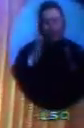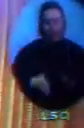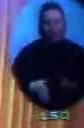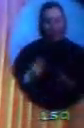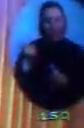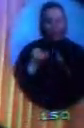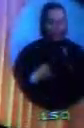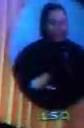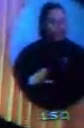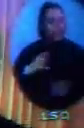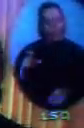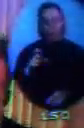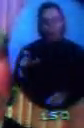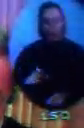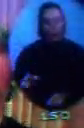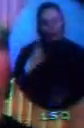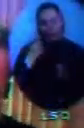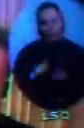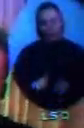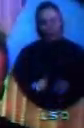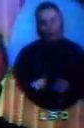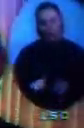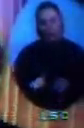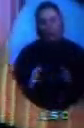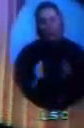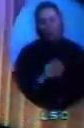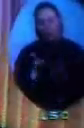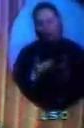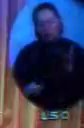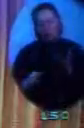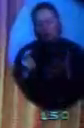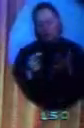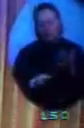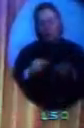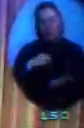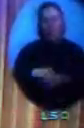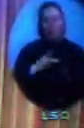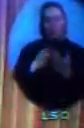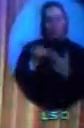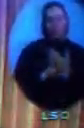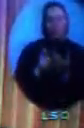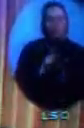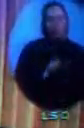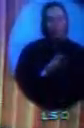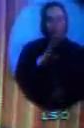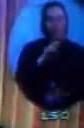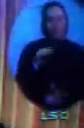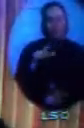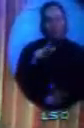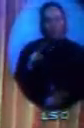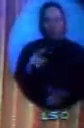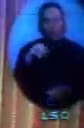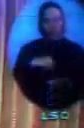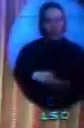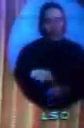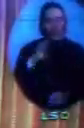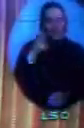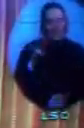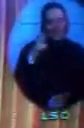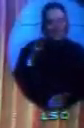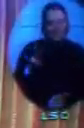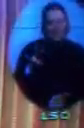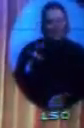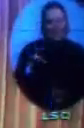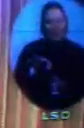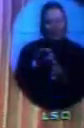Creators, artists, and craftspeople in Quebec have vigorously criticized certain aspects of Bill C-32,